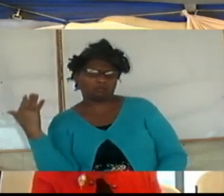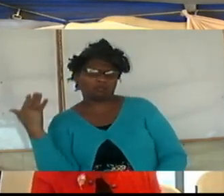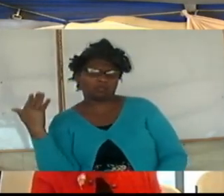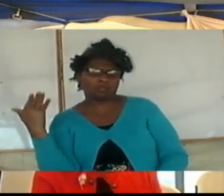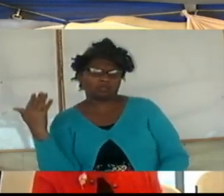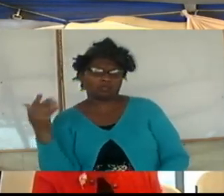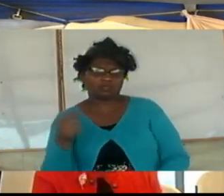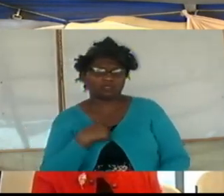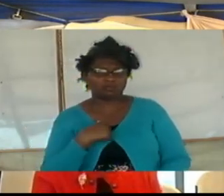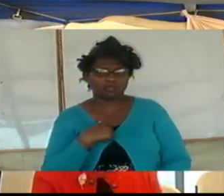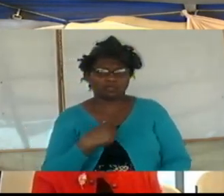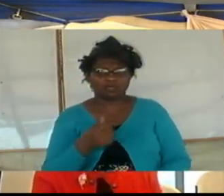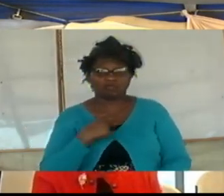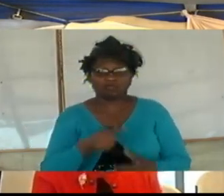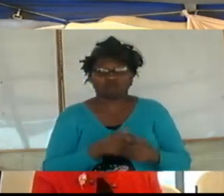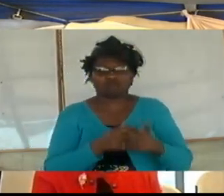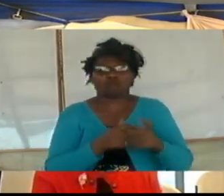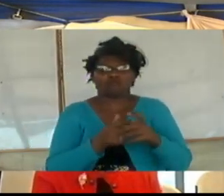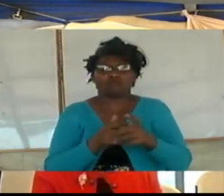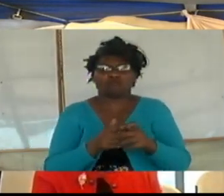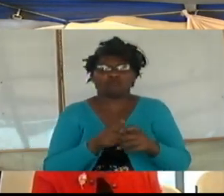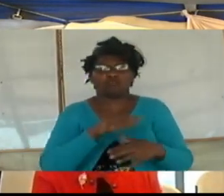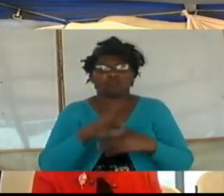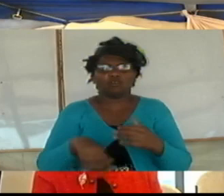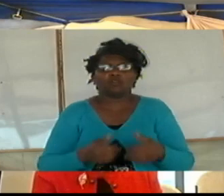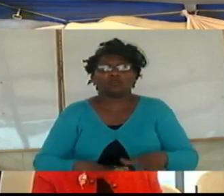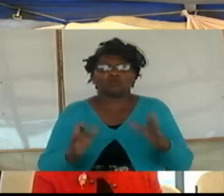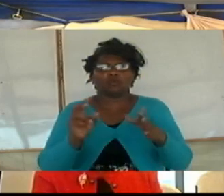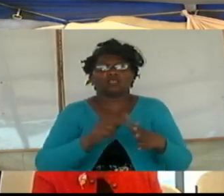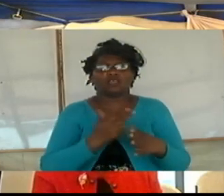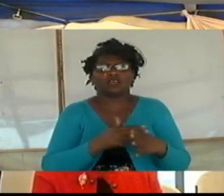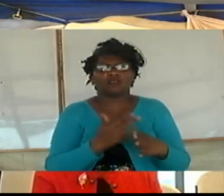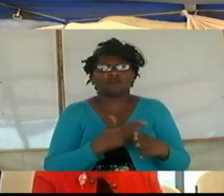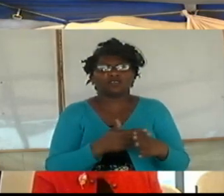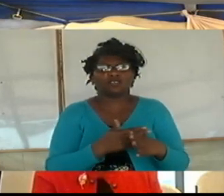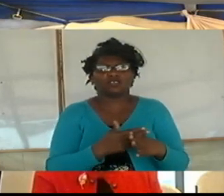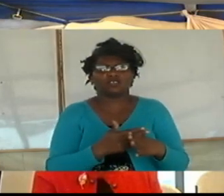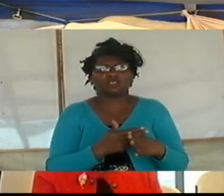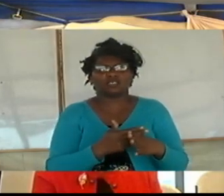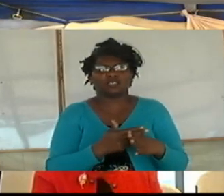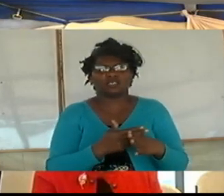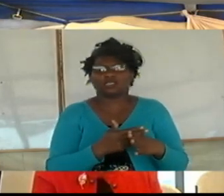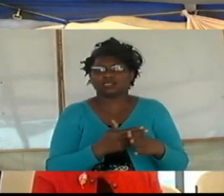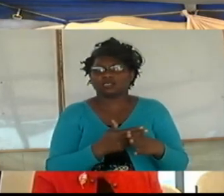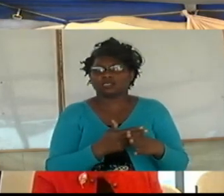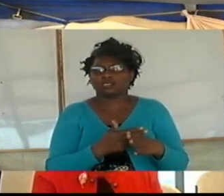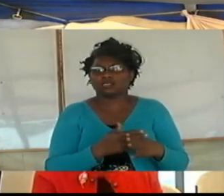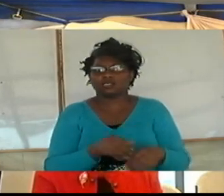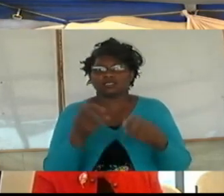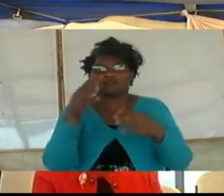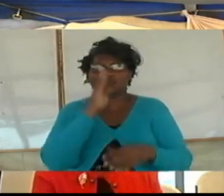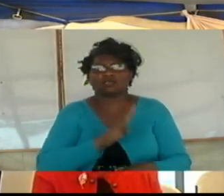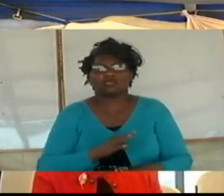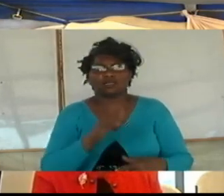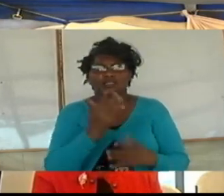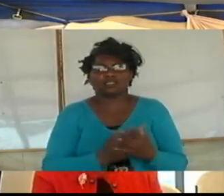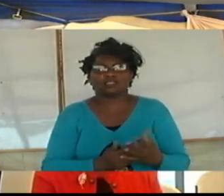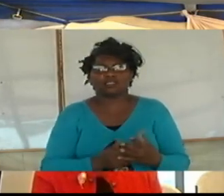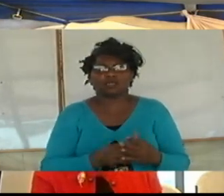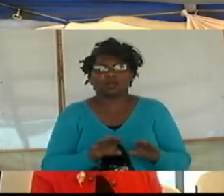eventually I ran all the way to Halfway Tree. He stopped running at me. And, you know, sometimes we're waiting for God to give us some big miracle and say, you